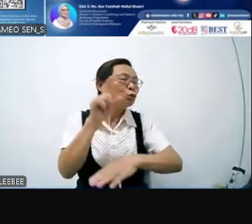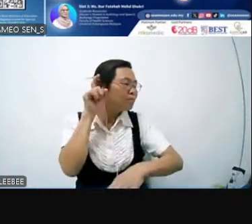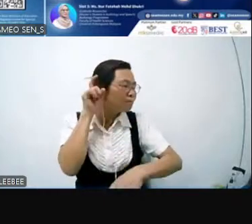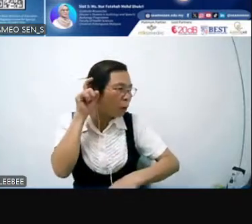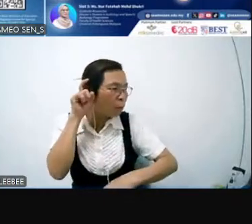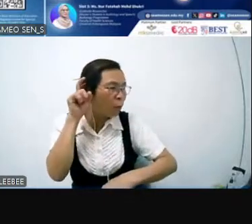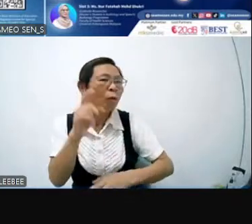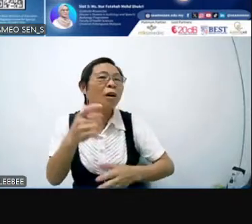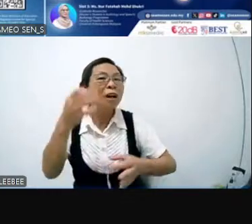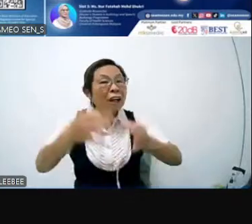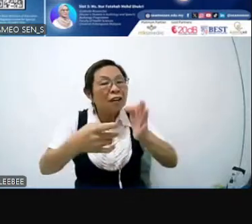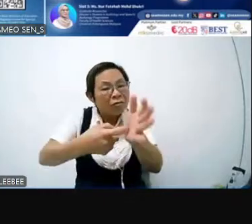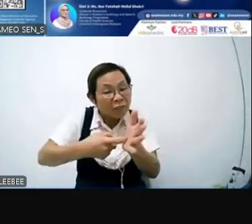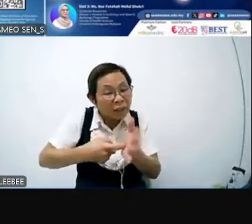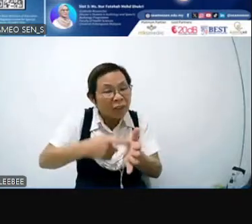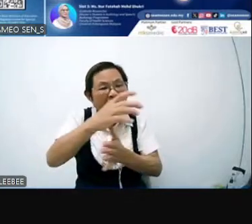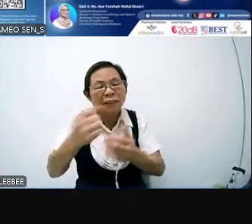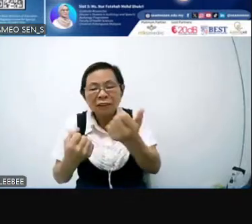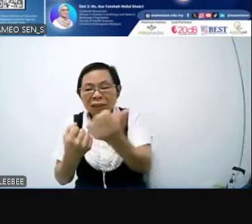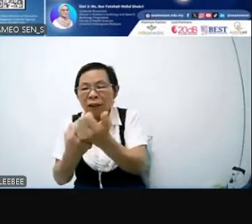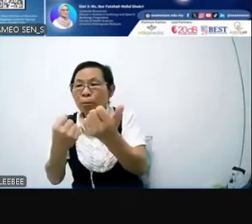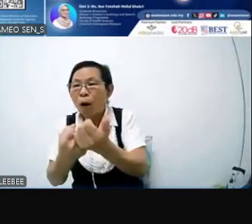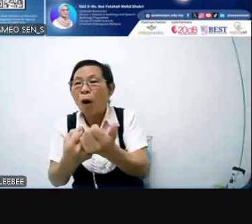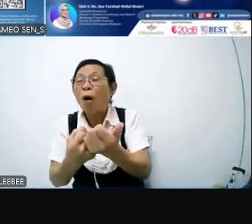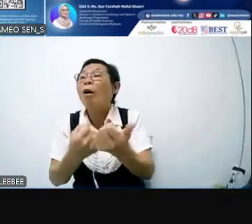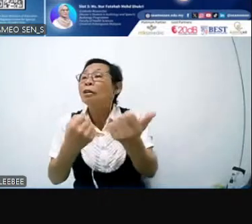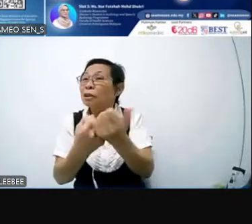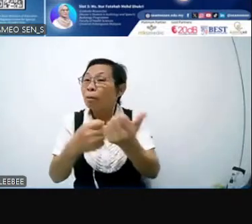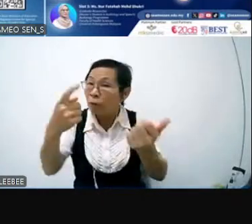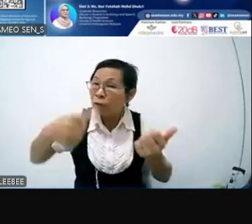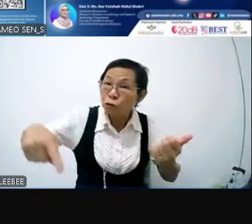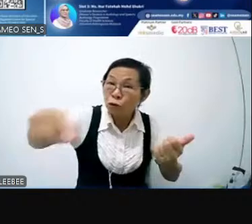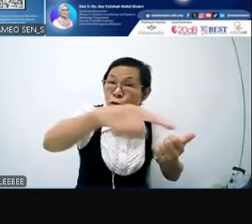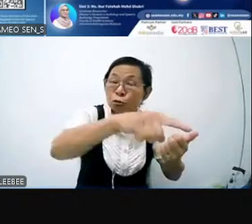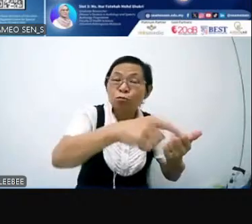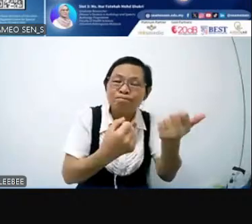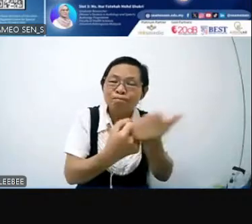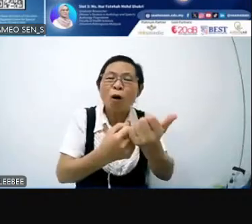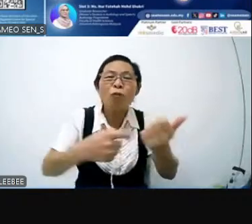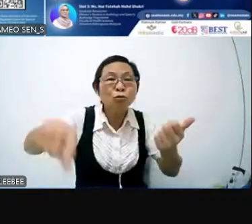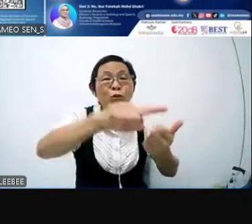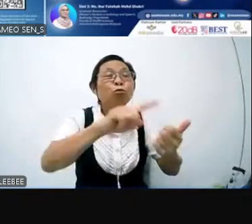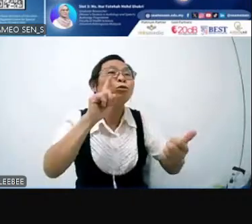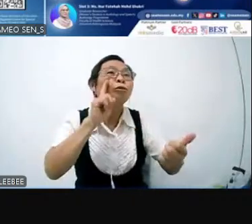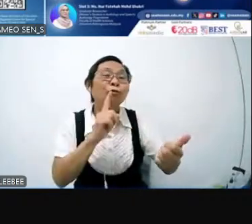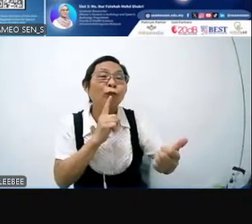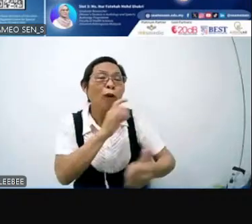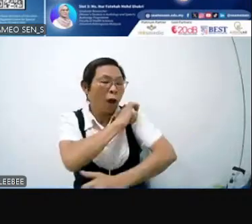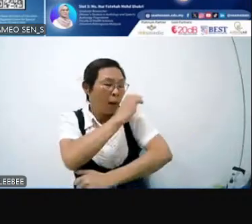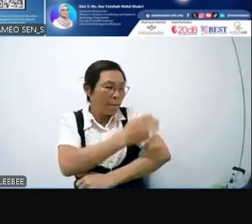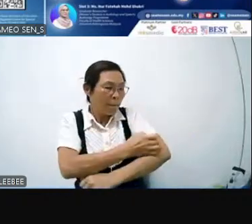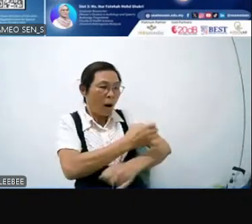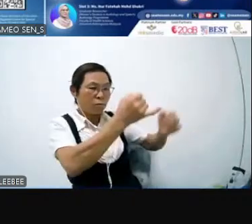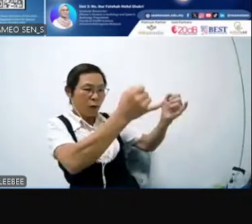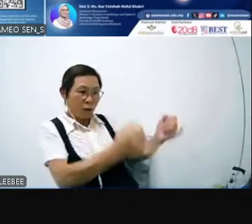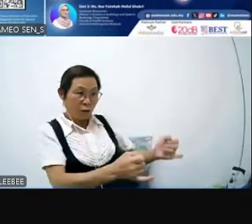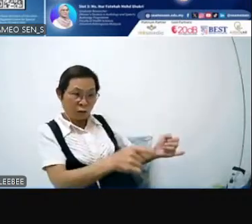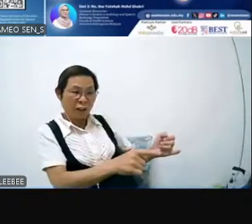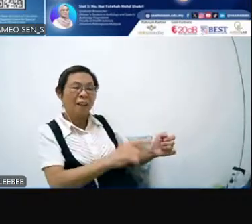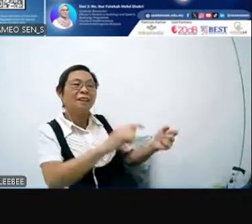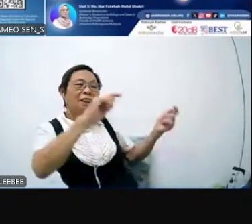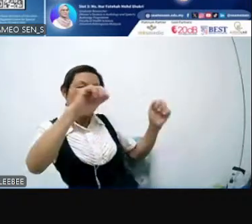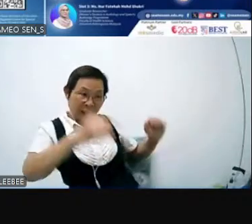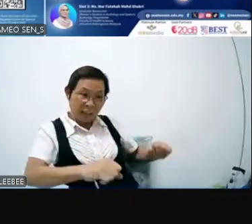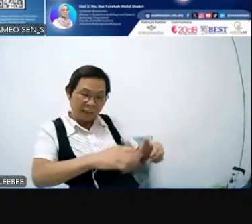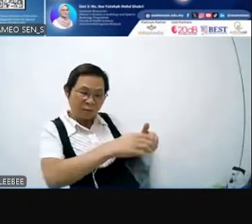if needed, and support those living with hearing loss. Empowered individuals can drive change